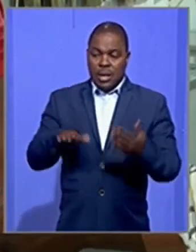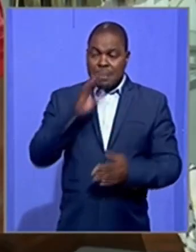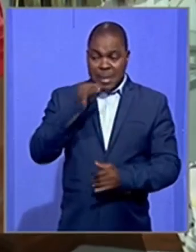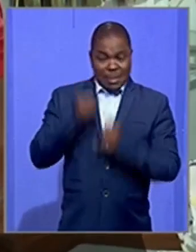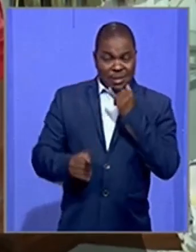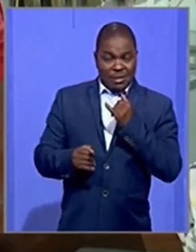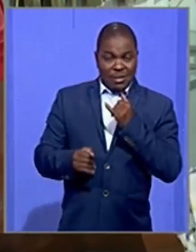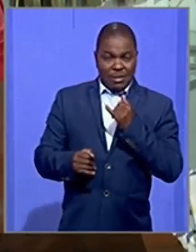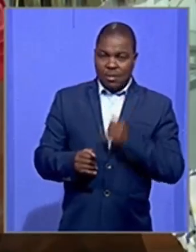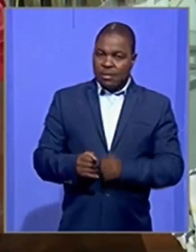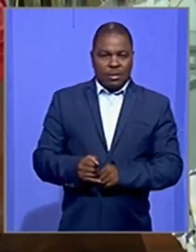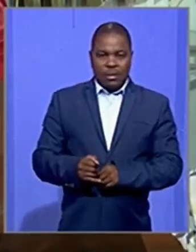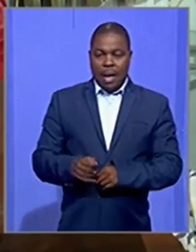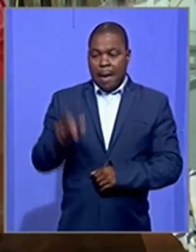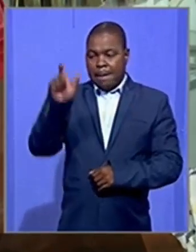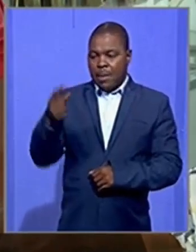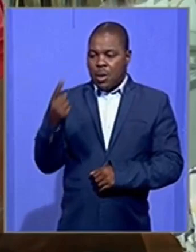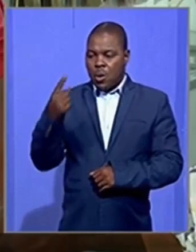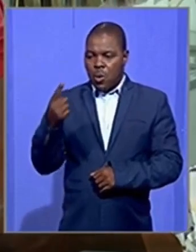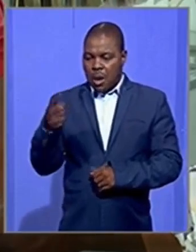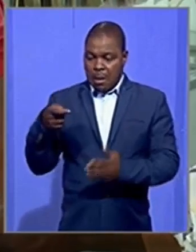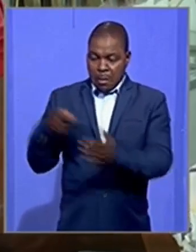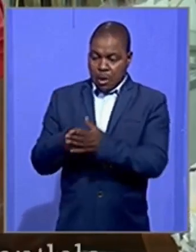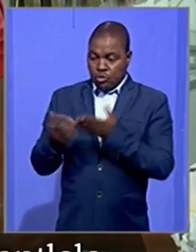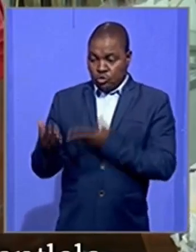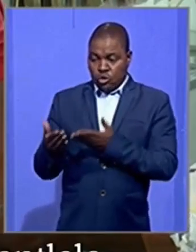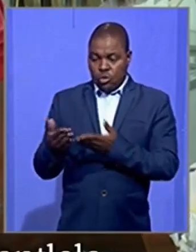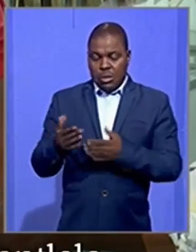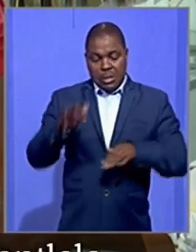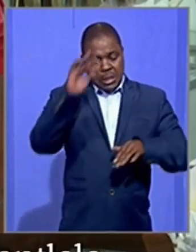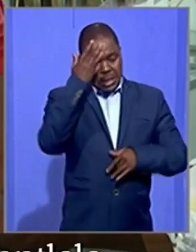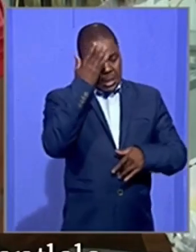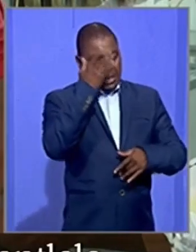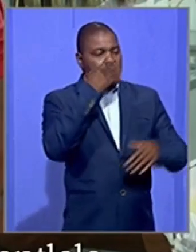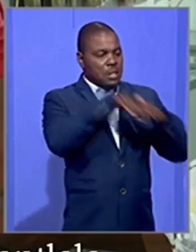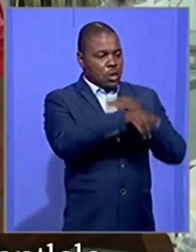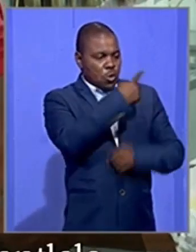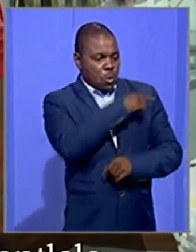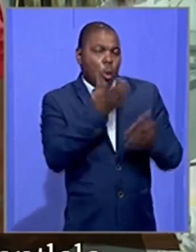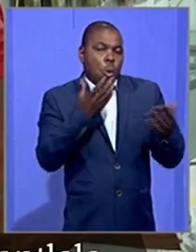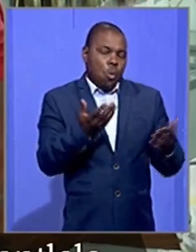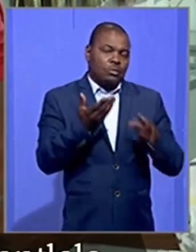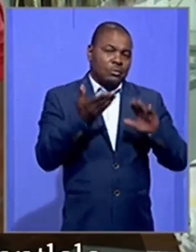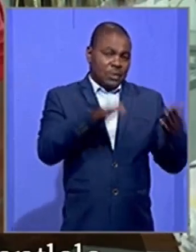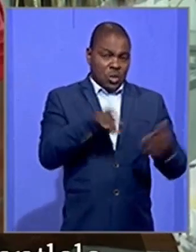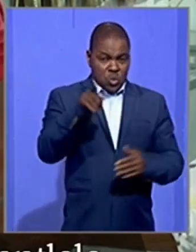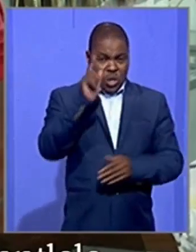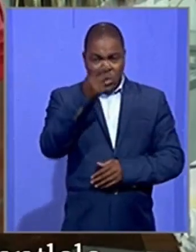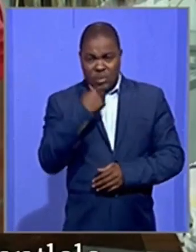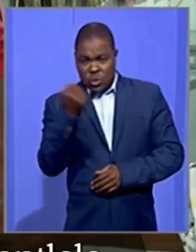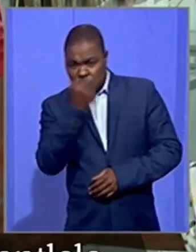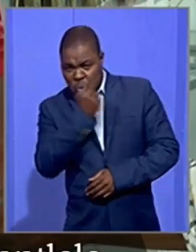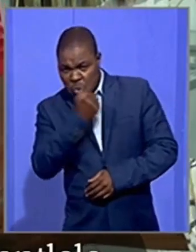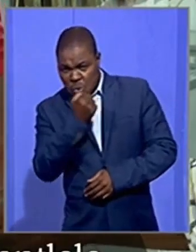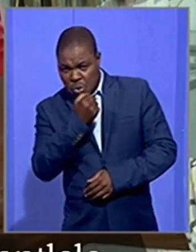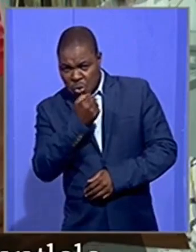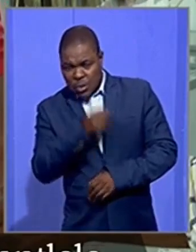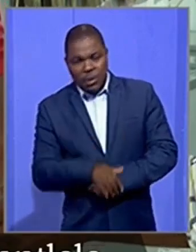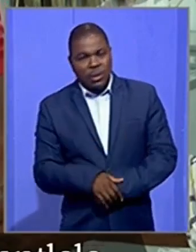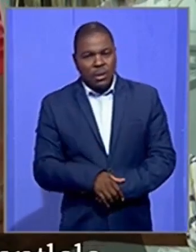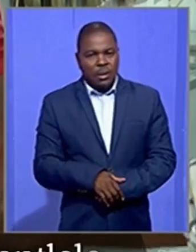Let's say now one person buys it, gets sick, hospitalized or dies. Will you say I'm sorry? Because they're